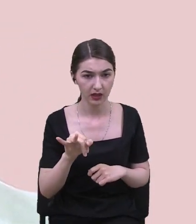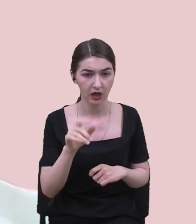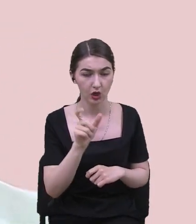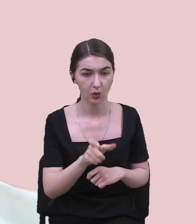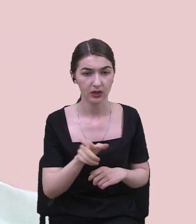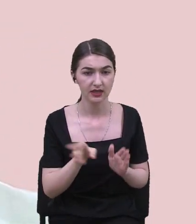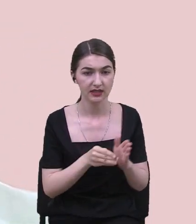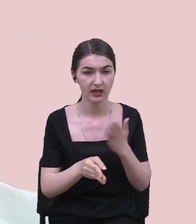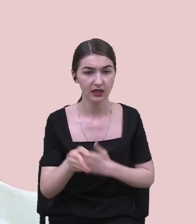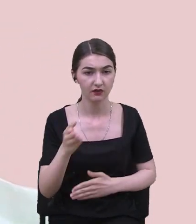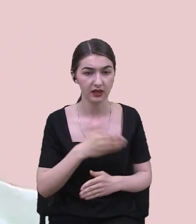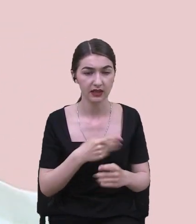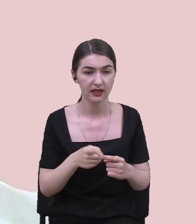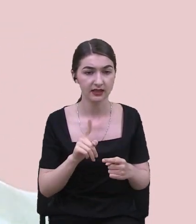of